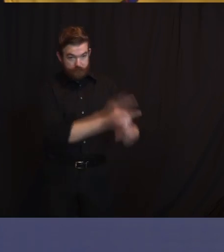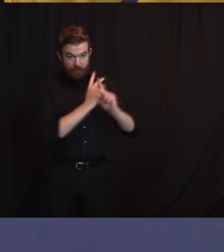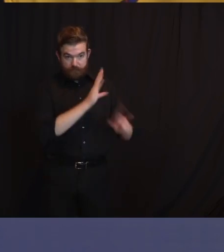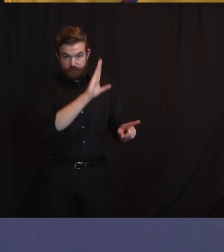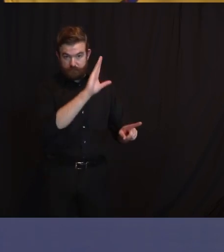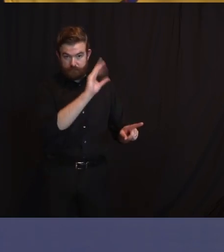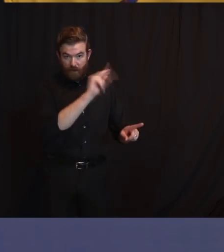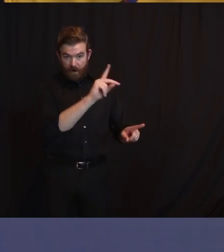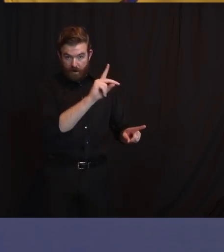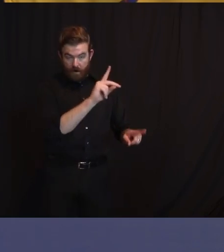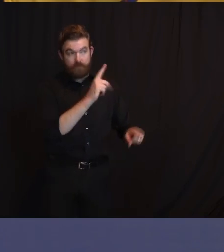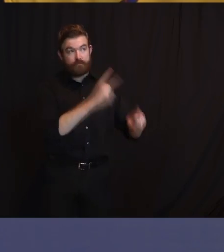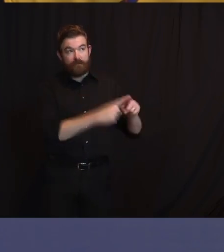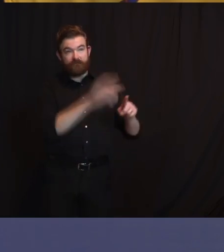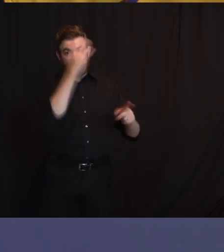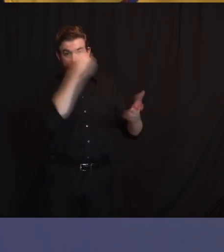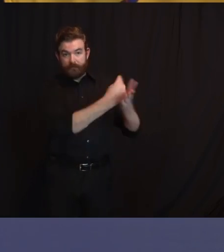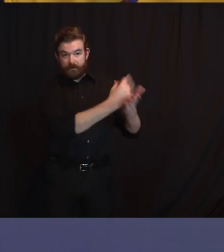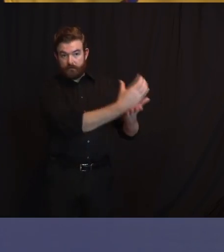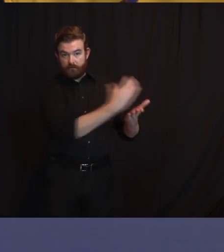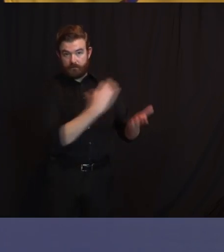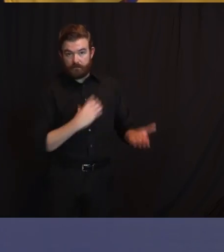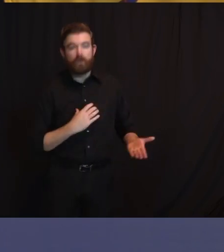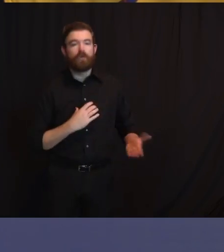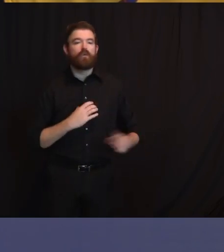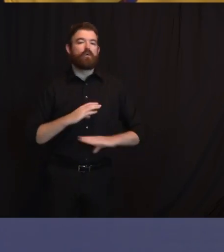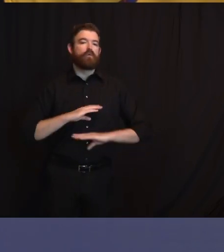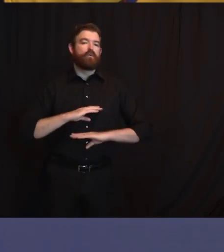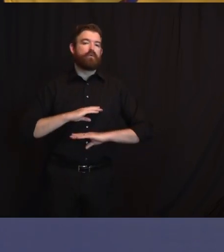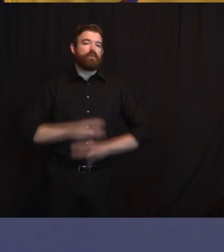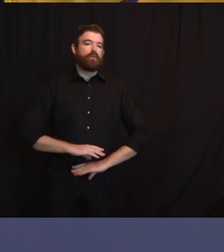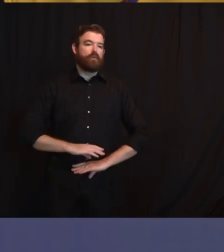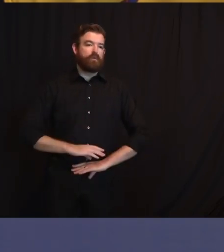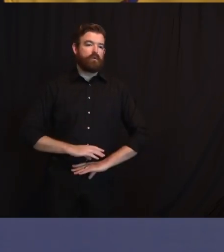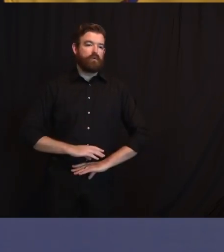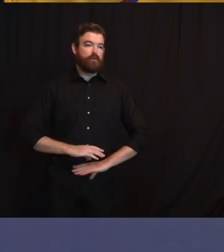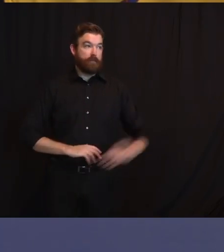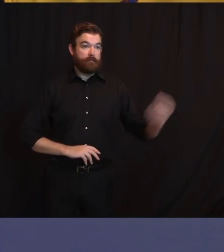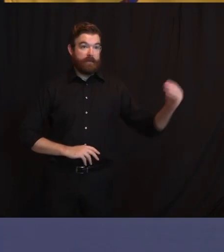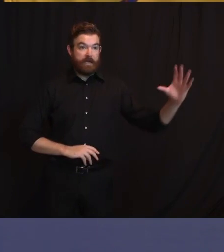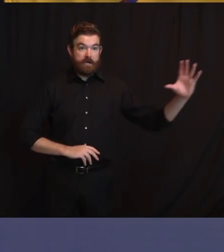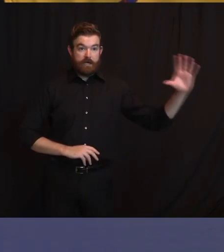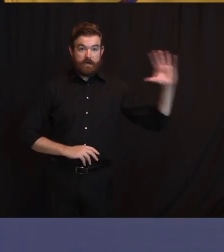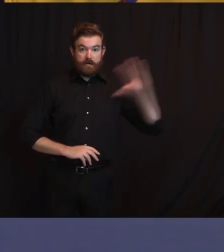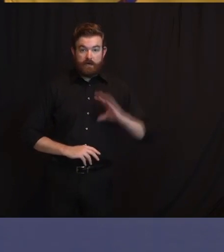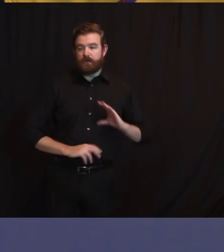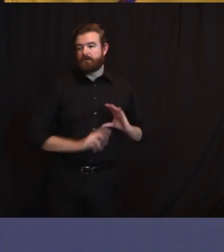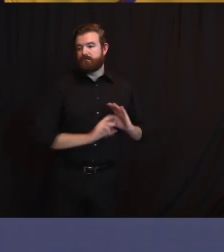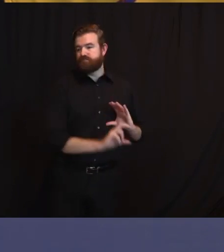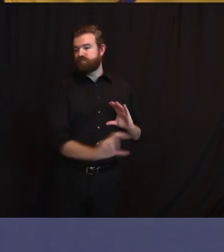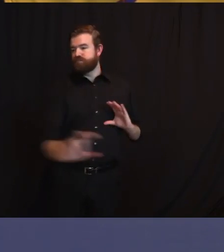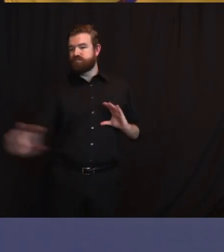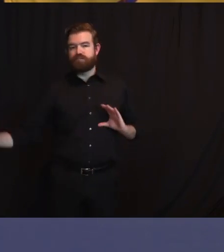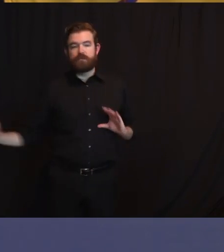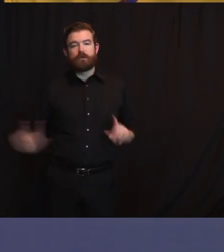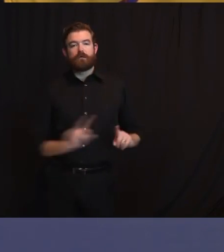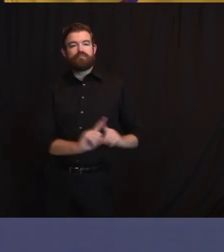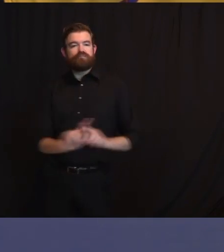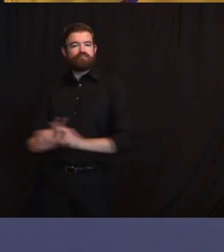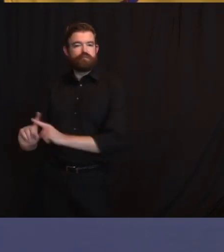them. There's a whole range of programs that we're desperately hoping to get back to be able to fund and put up in the